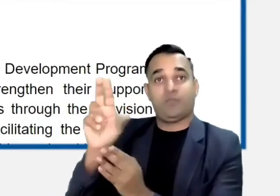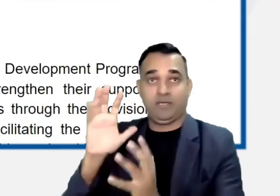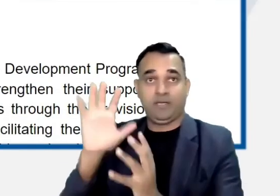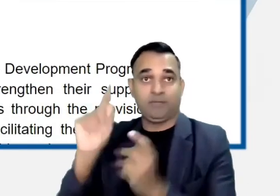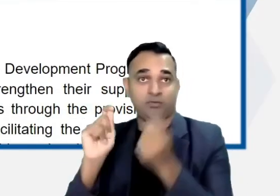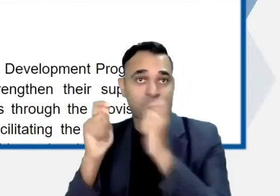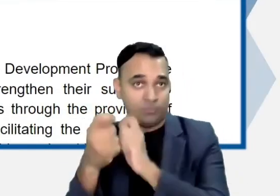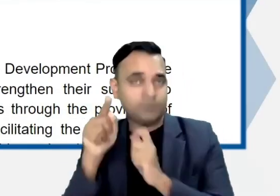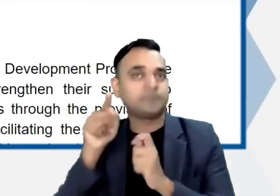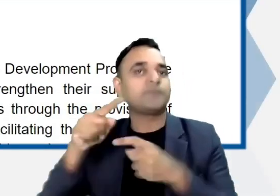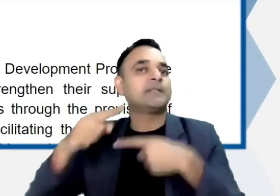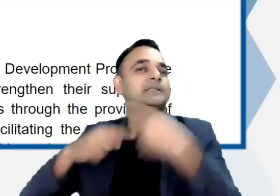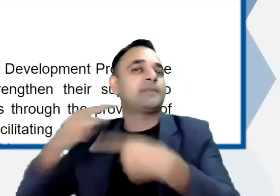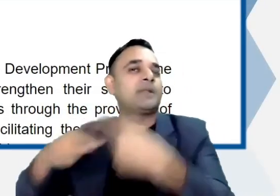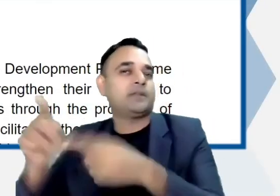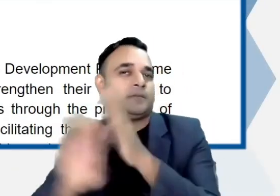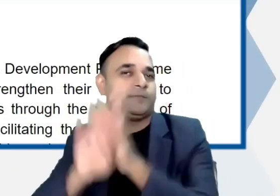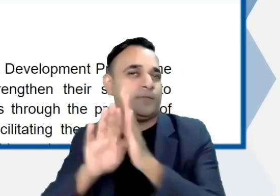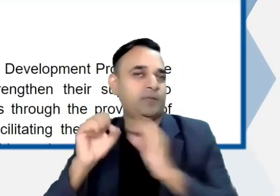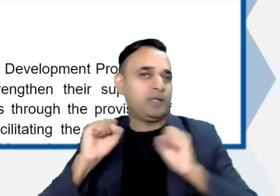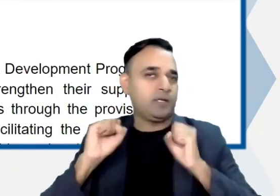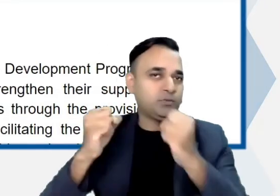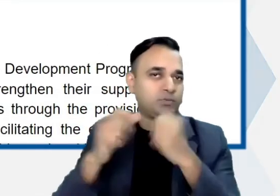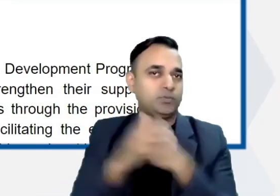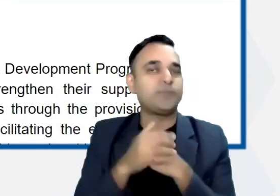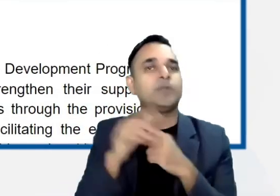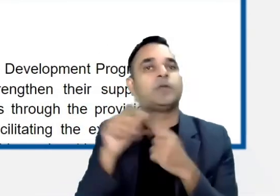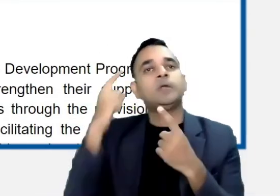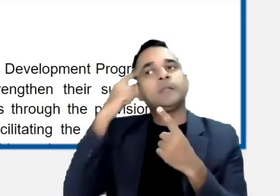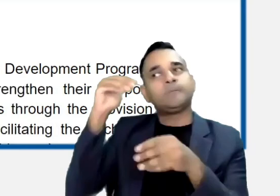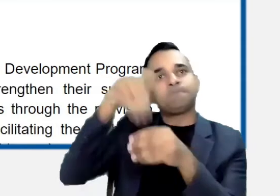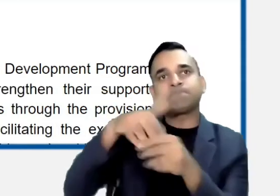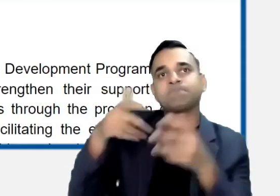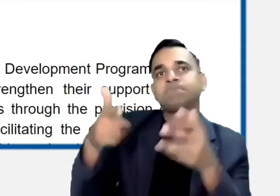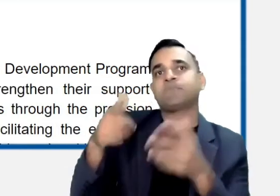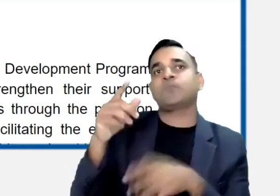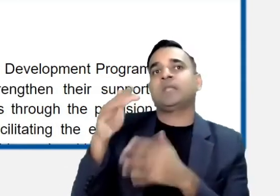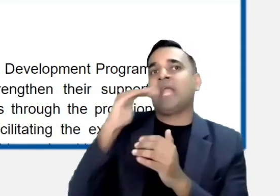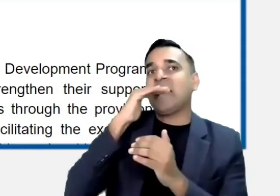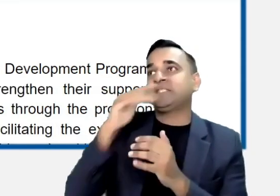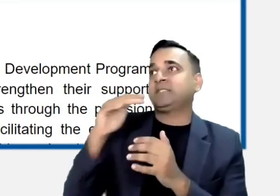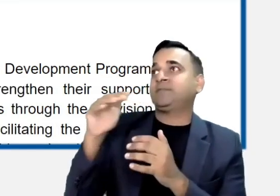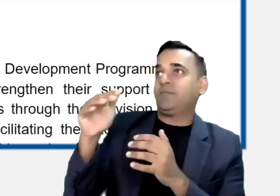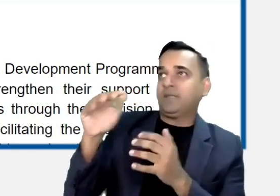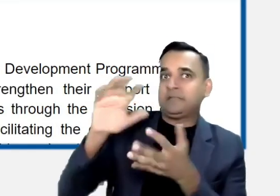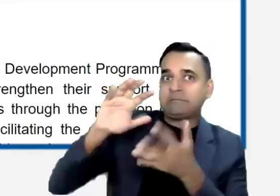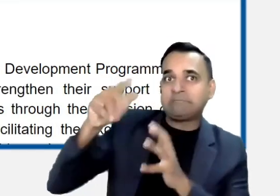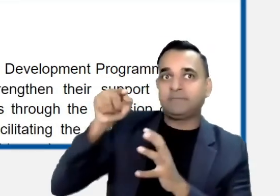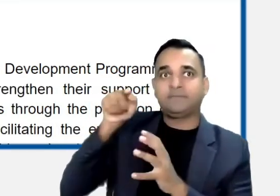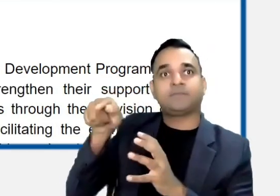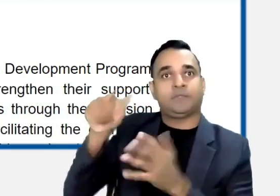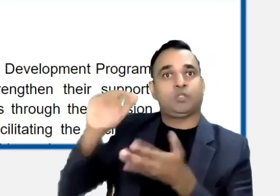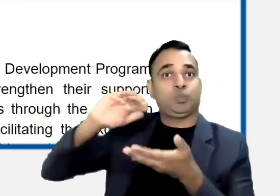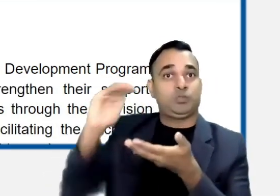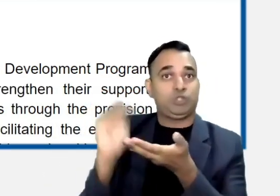call upon member states, regional economic communities, the African Union Commission, the private sector, academia,